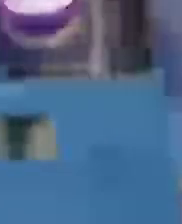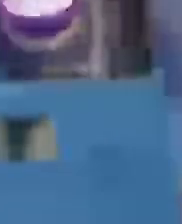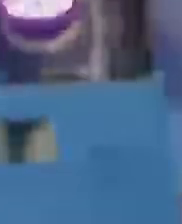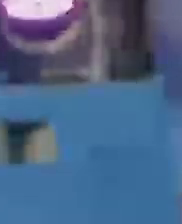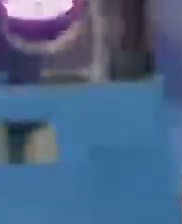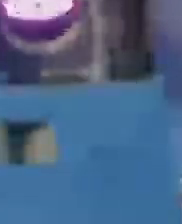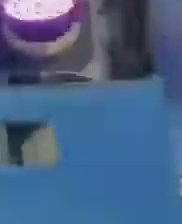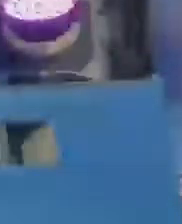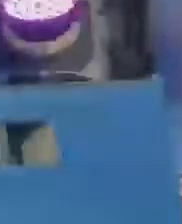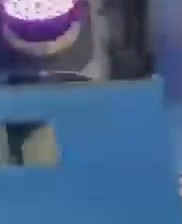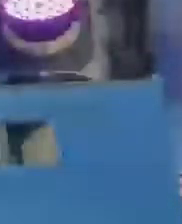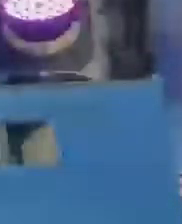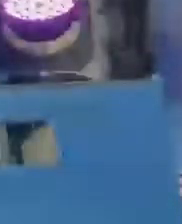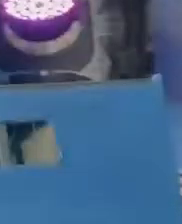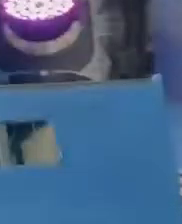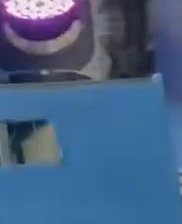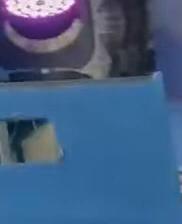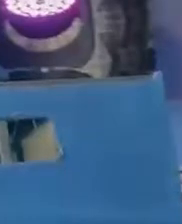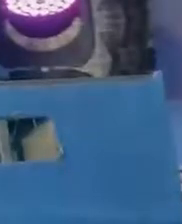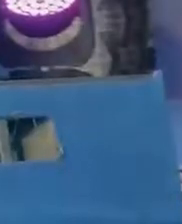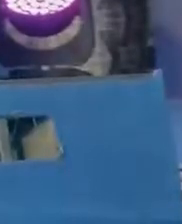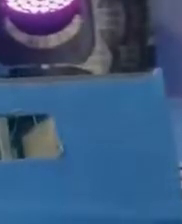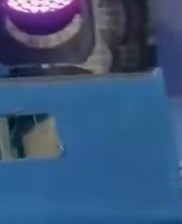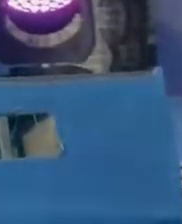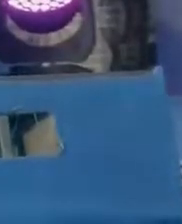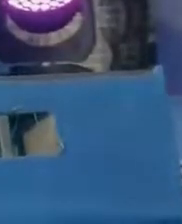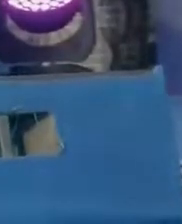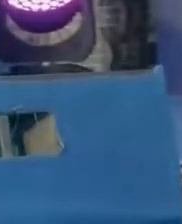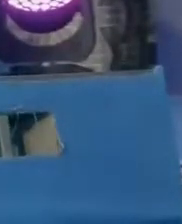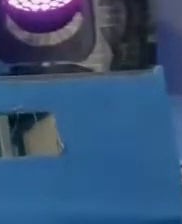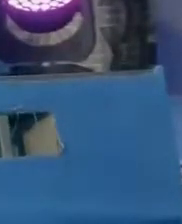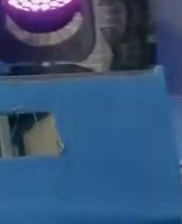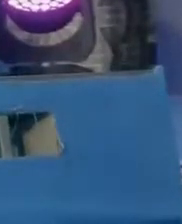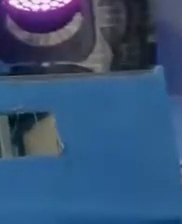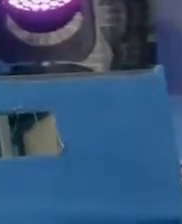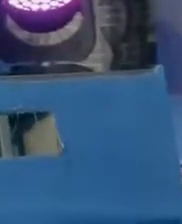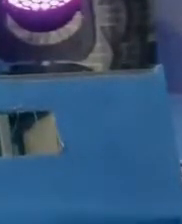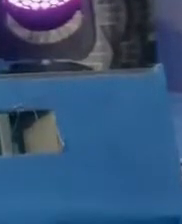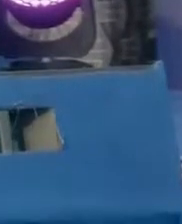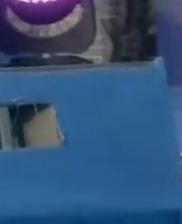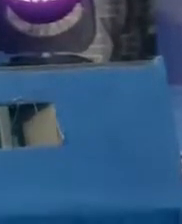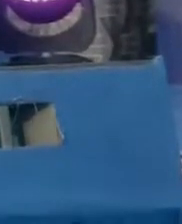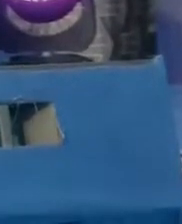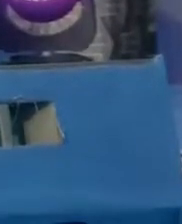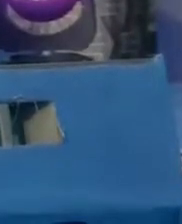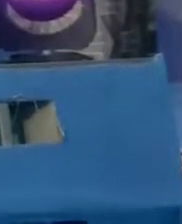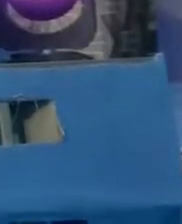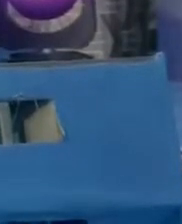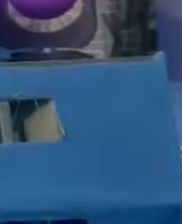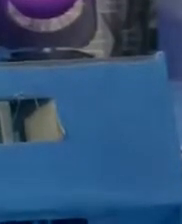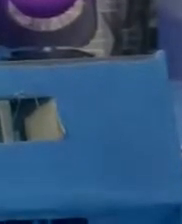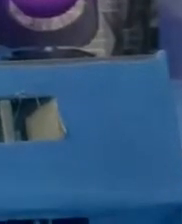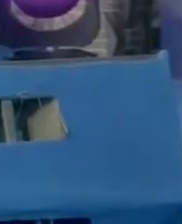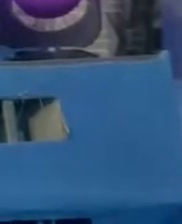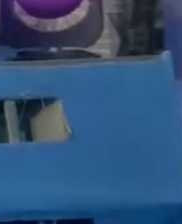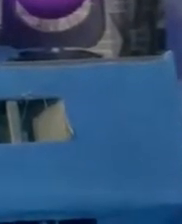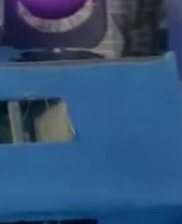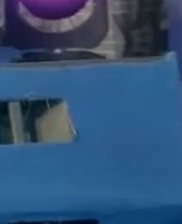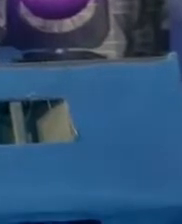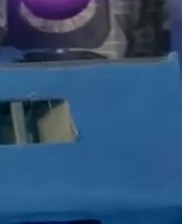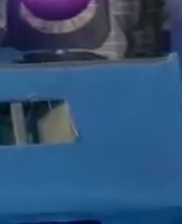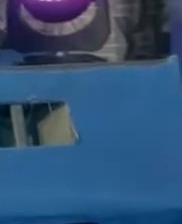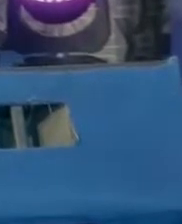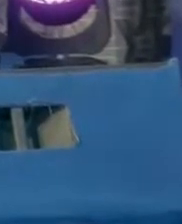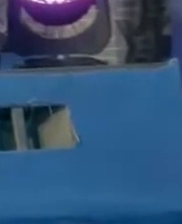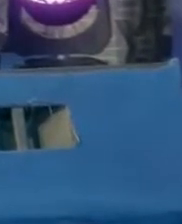of rejoicing before the Lord. And we thank the Lord for the camp choir, Deeper